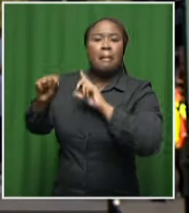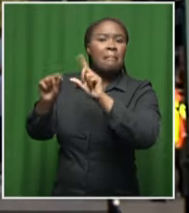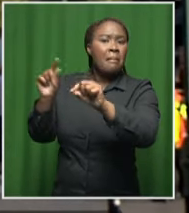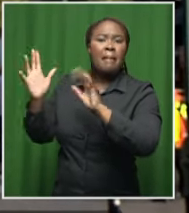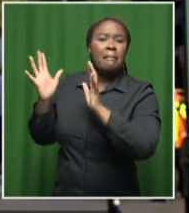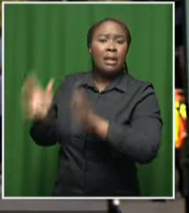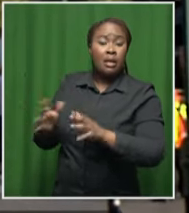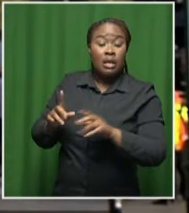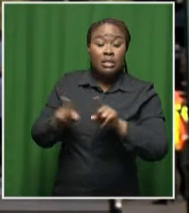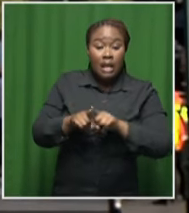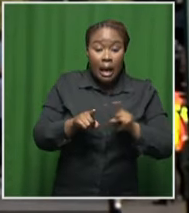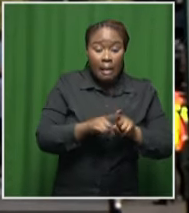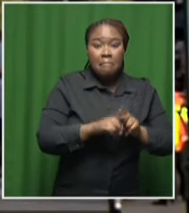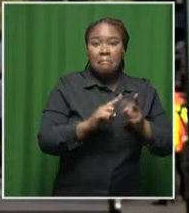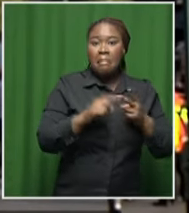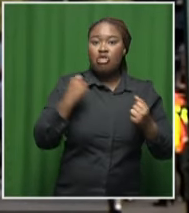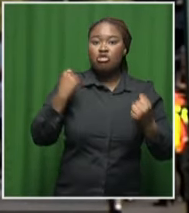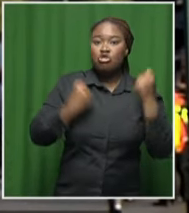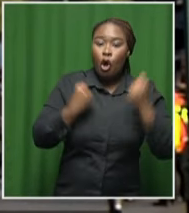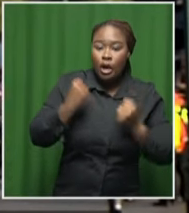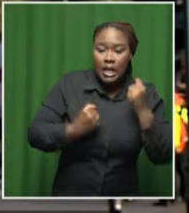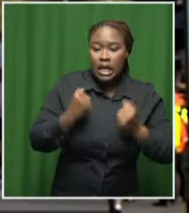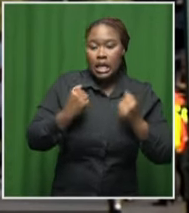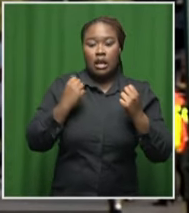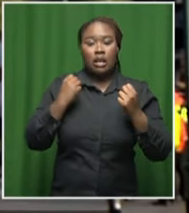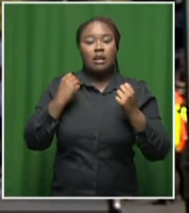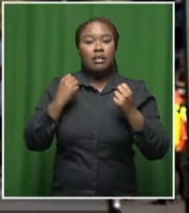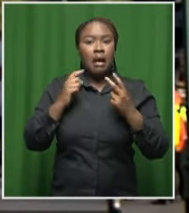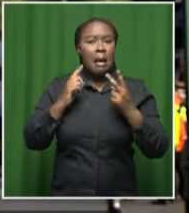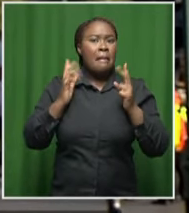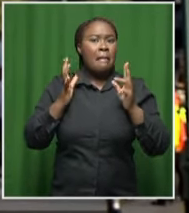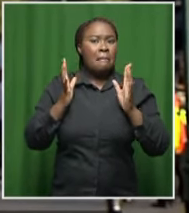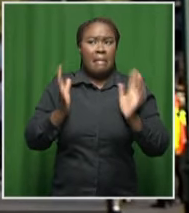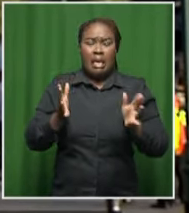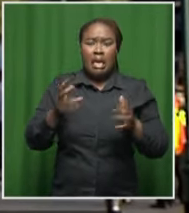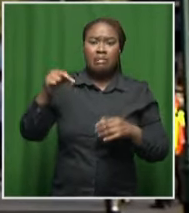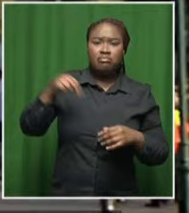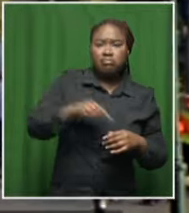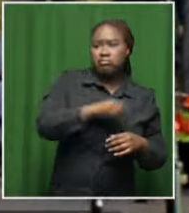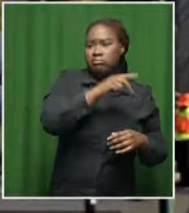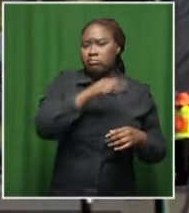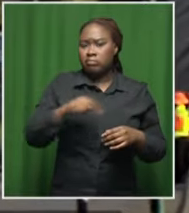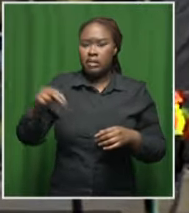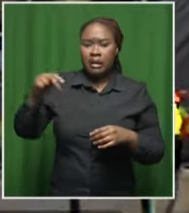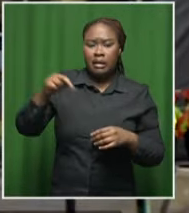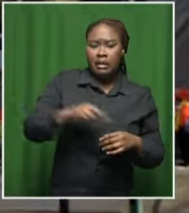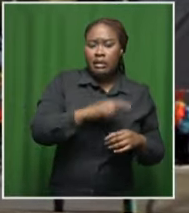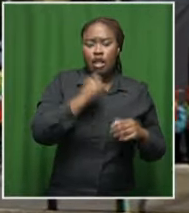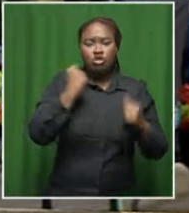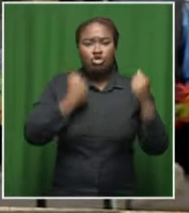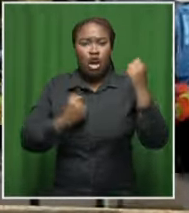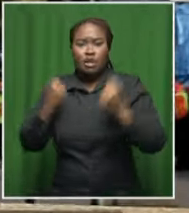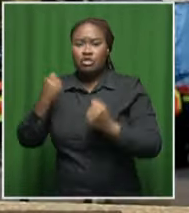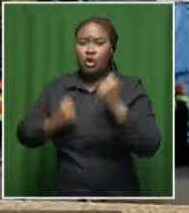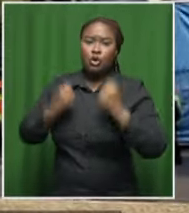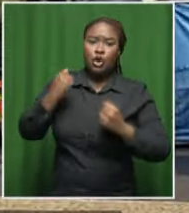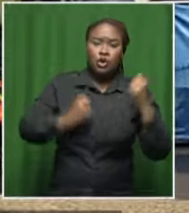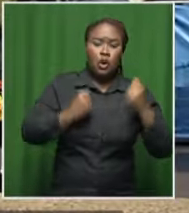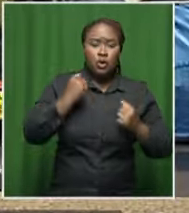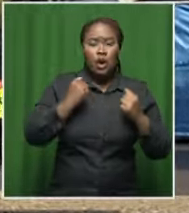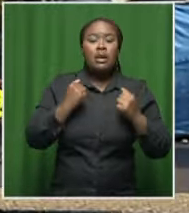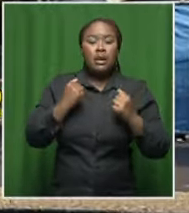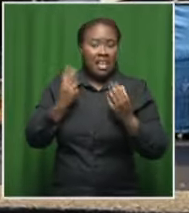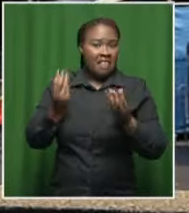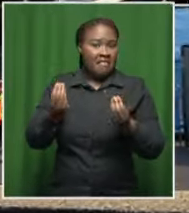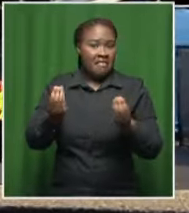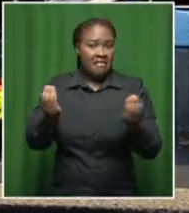people exercising and jogging and being healthy here in Church Square. It seems to be the meeting point of where exercisers